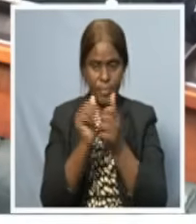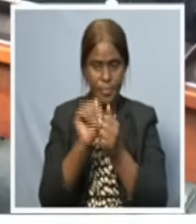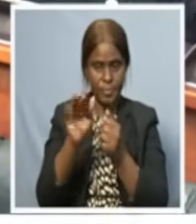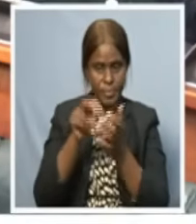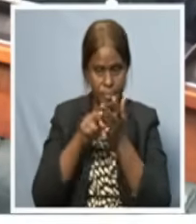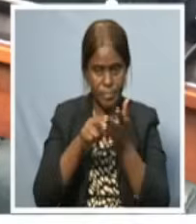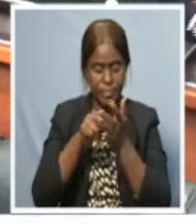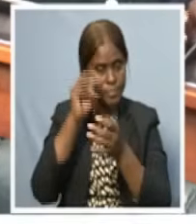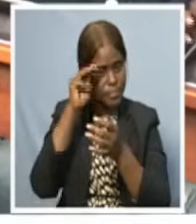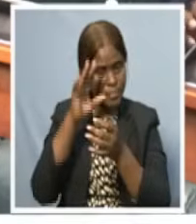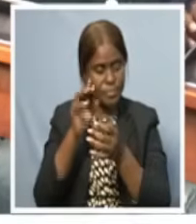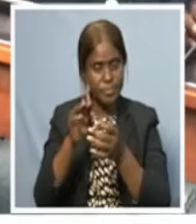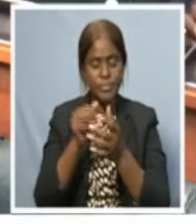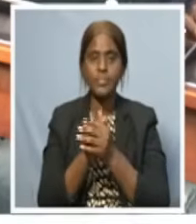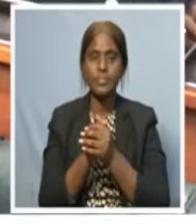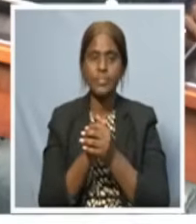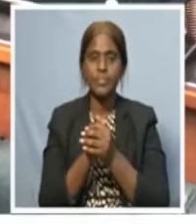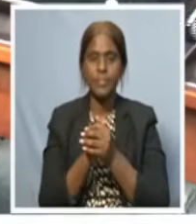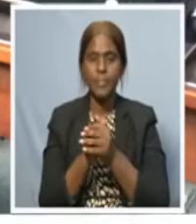Ministry of Transport.